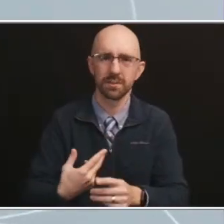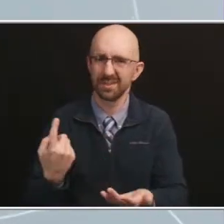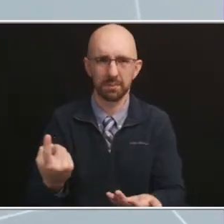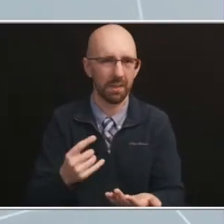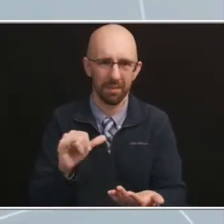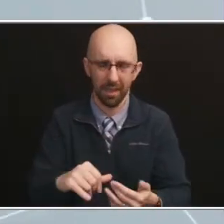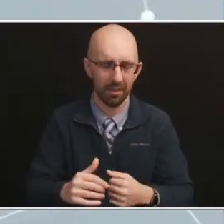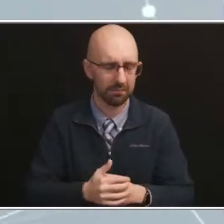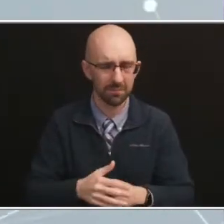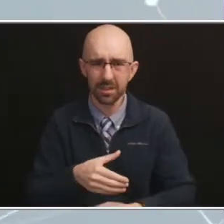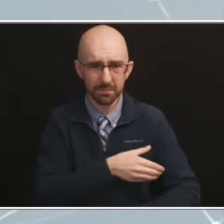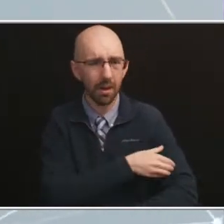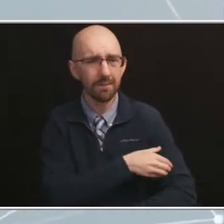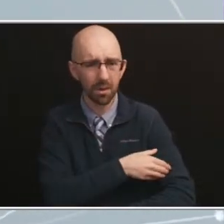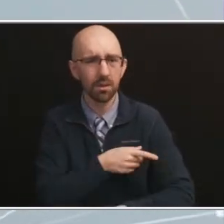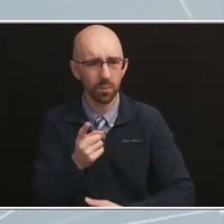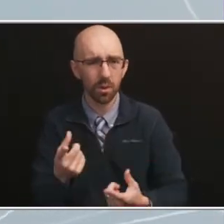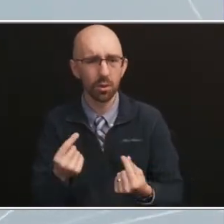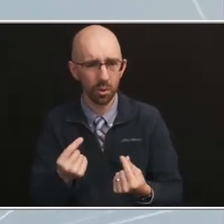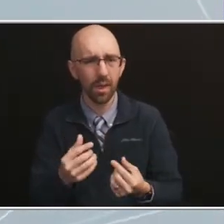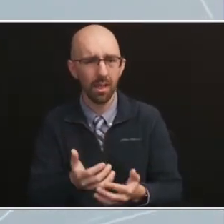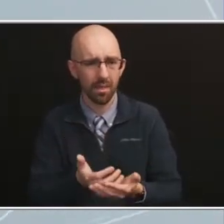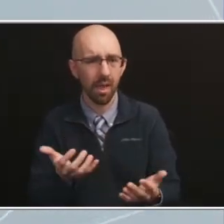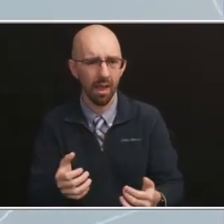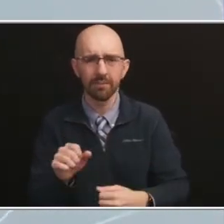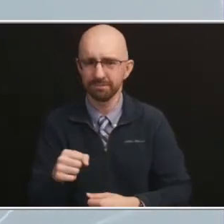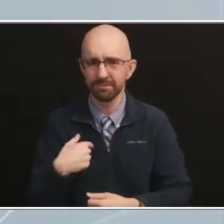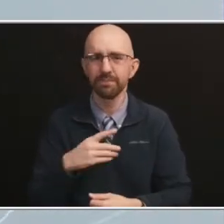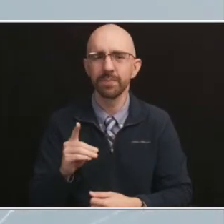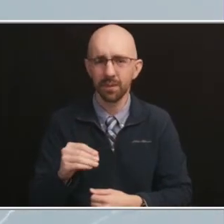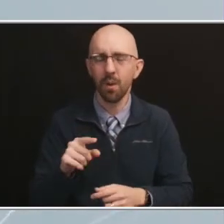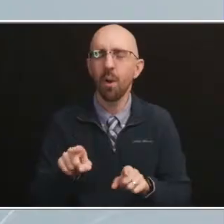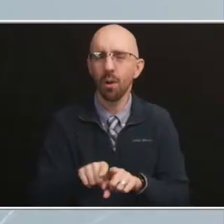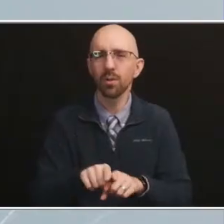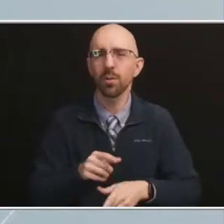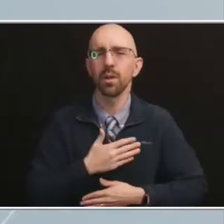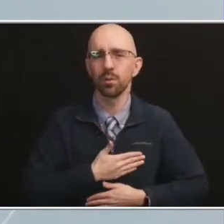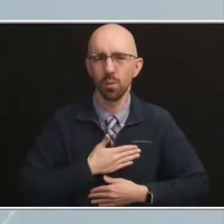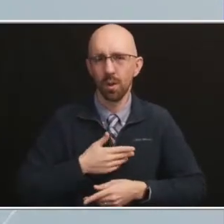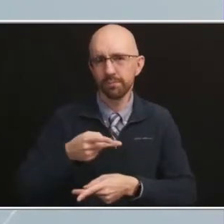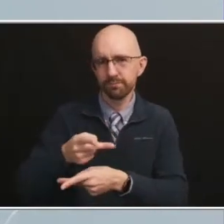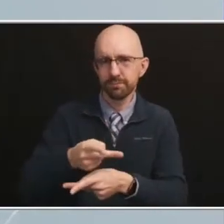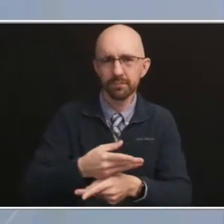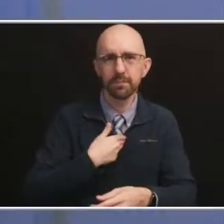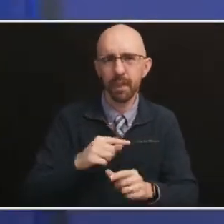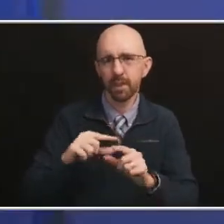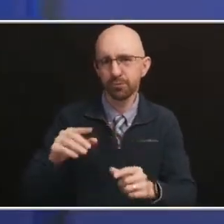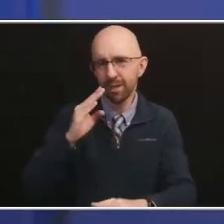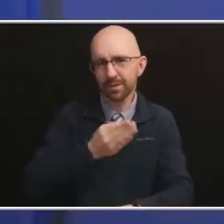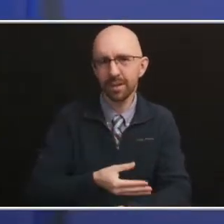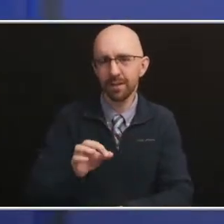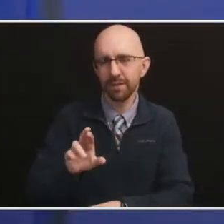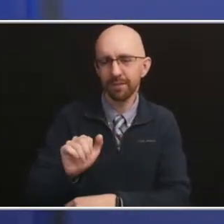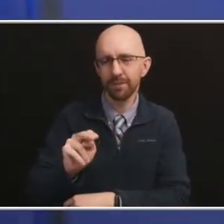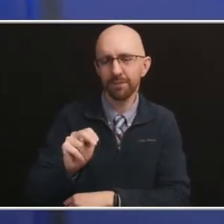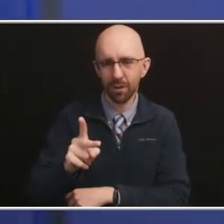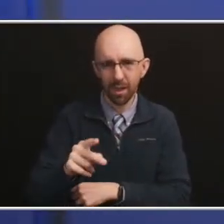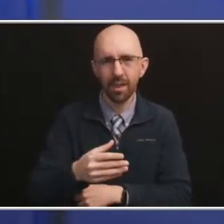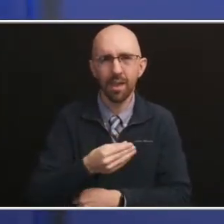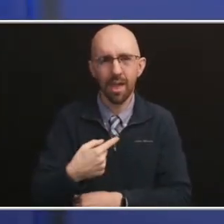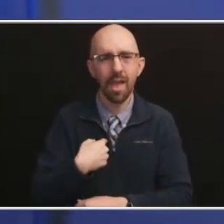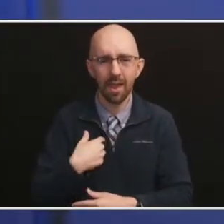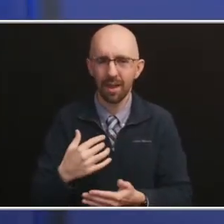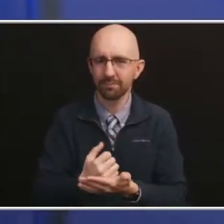that's what you enjoy doing a lot? I do. I also enjoy taking care of my grandson, Frank, and I get to